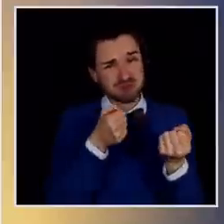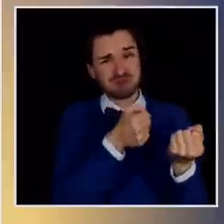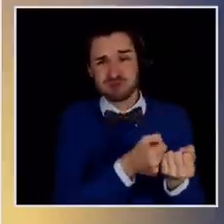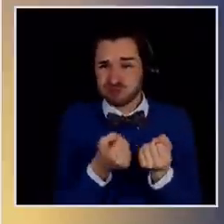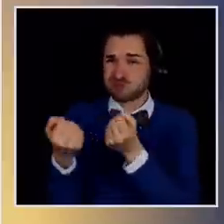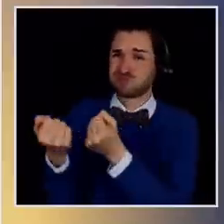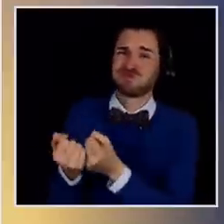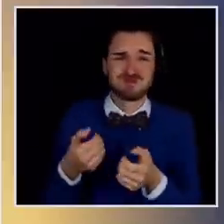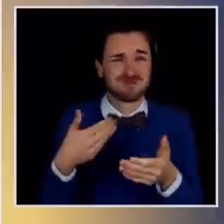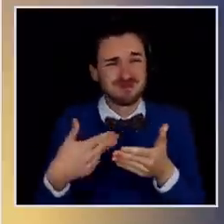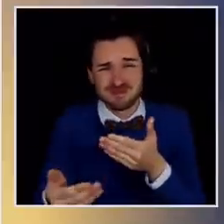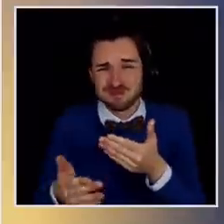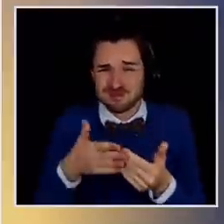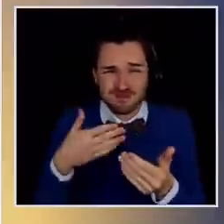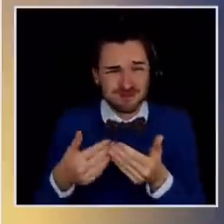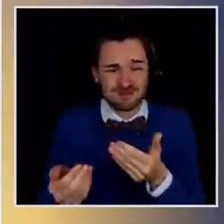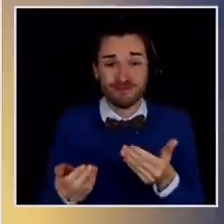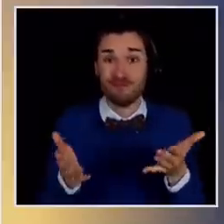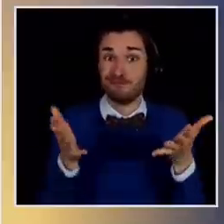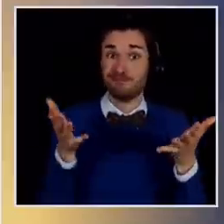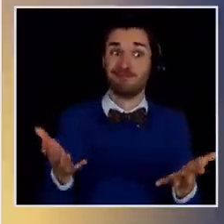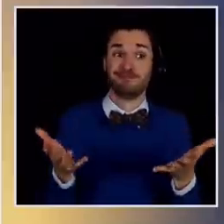Let this grim era of